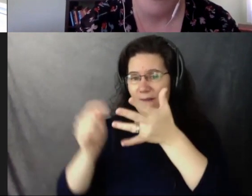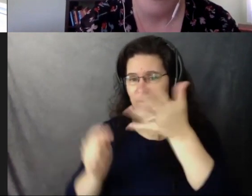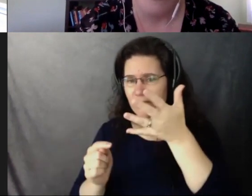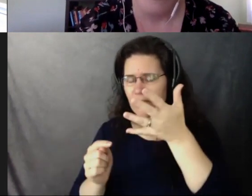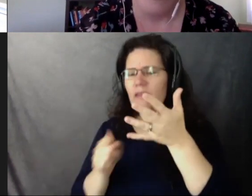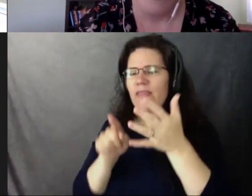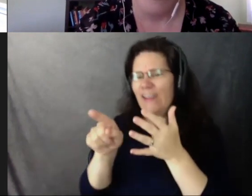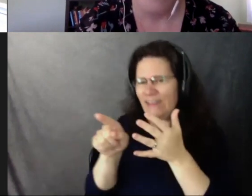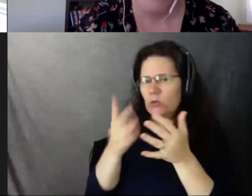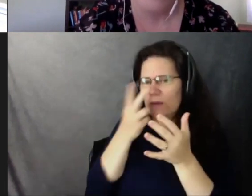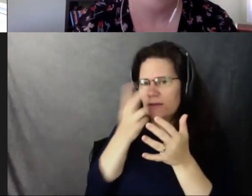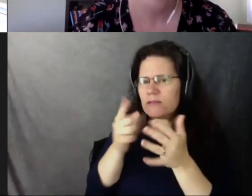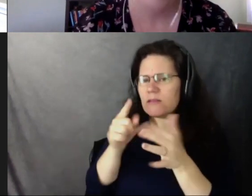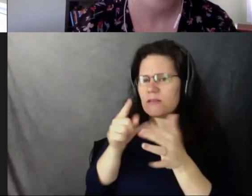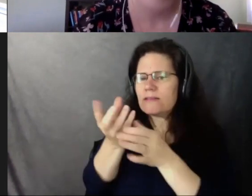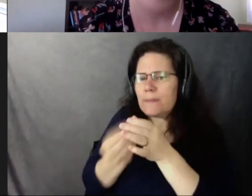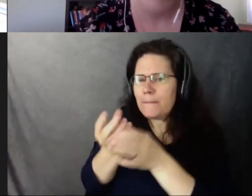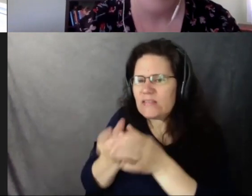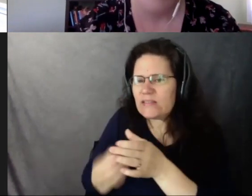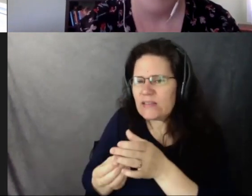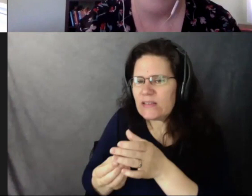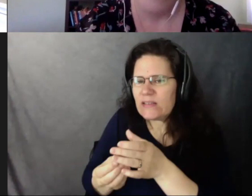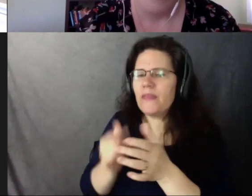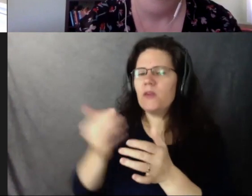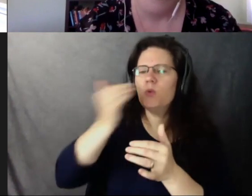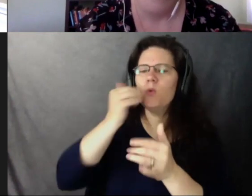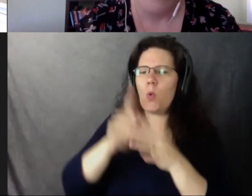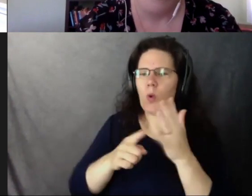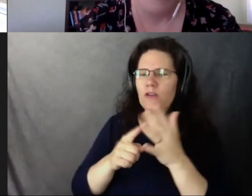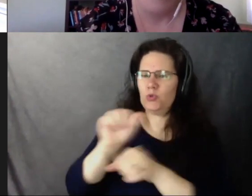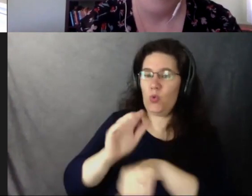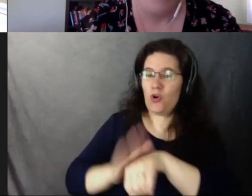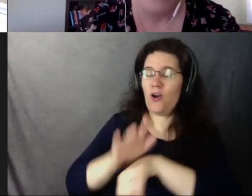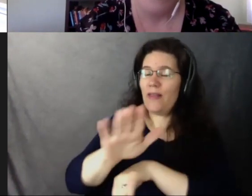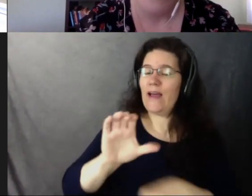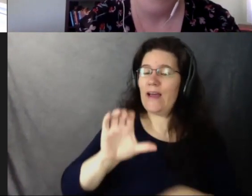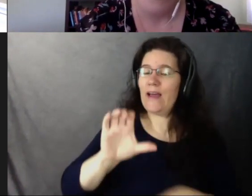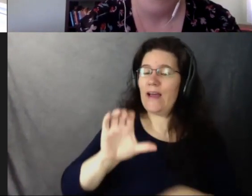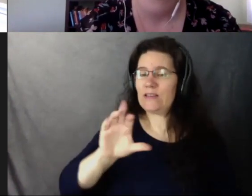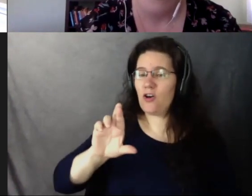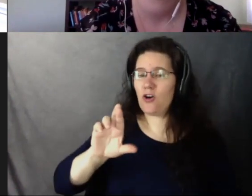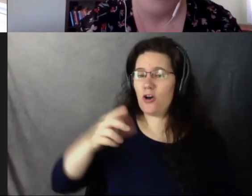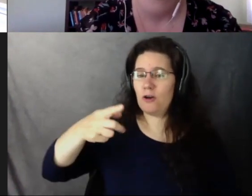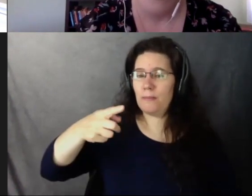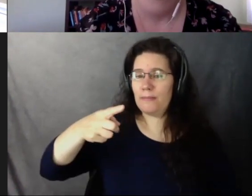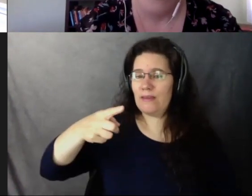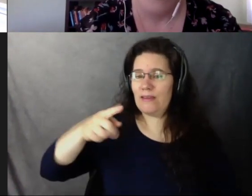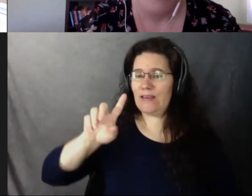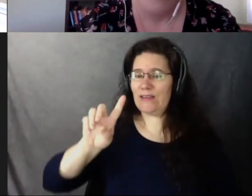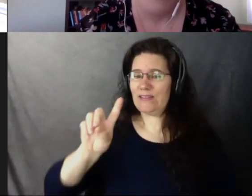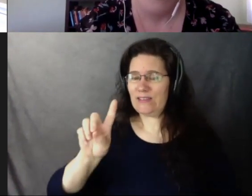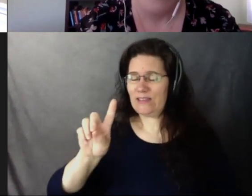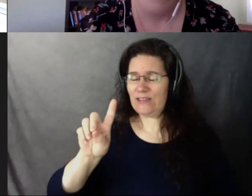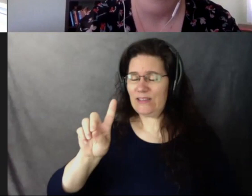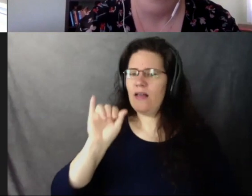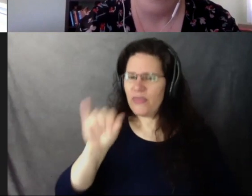a lot of the guidelines in the Convention for People with Disabilities is based on